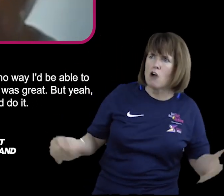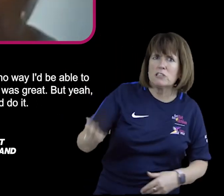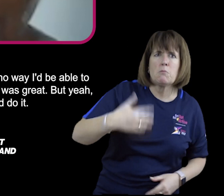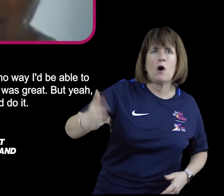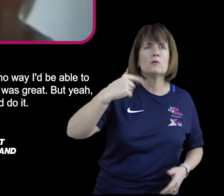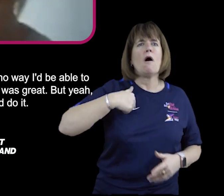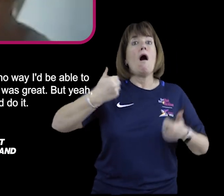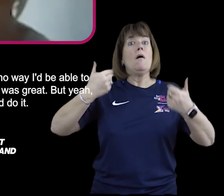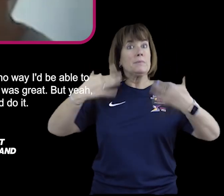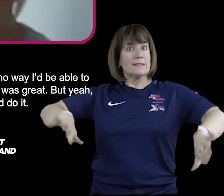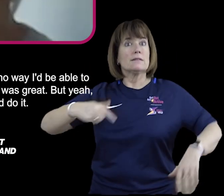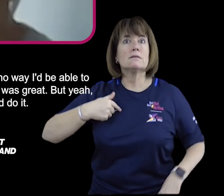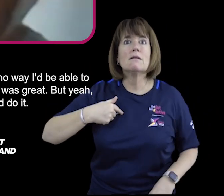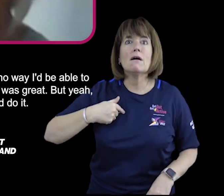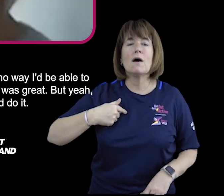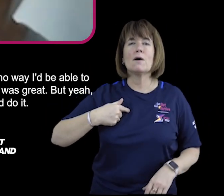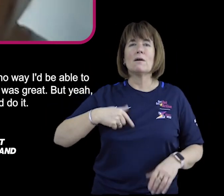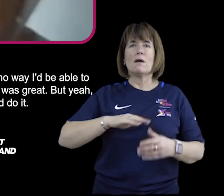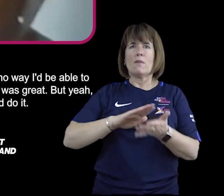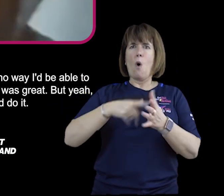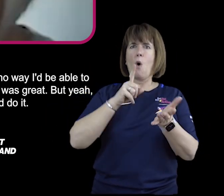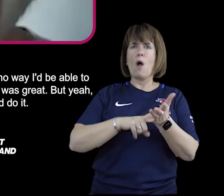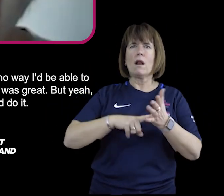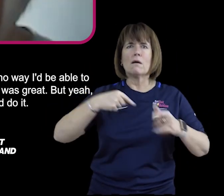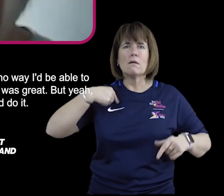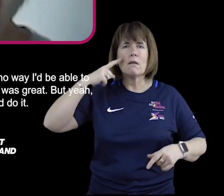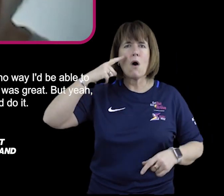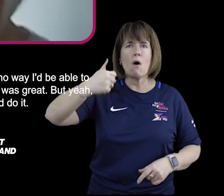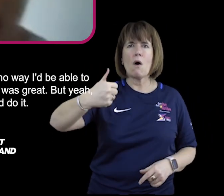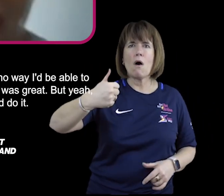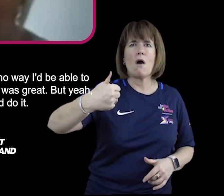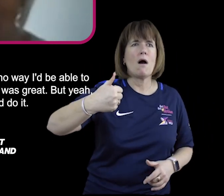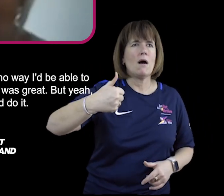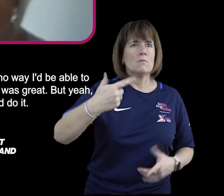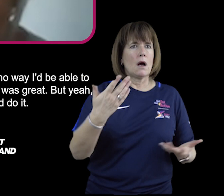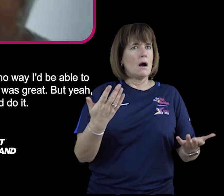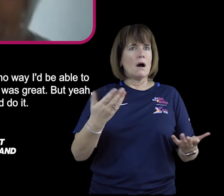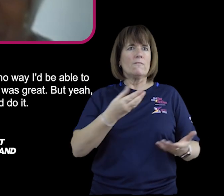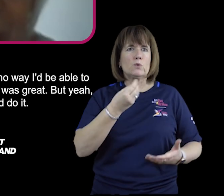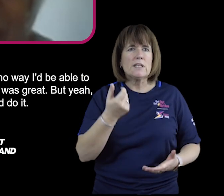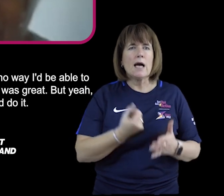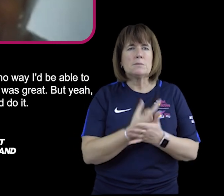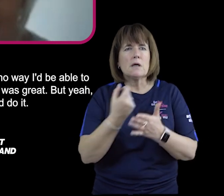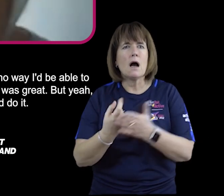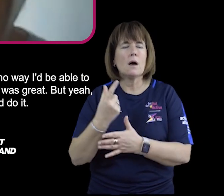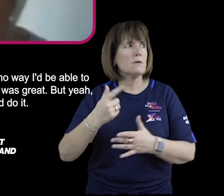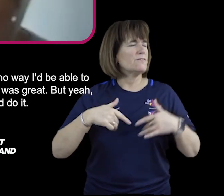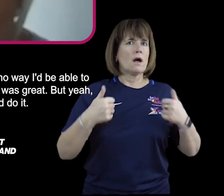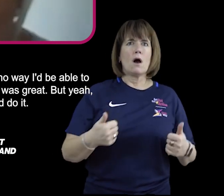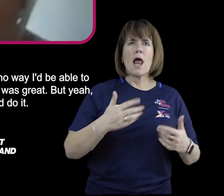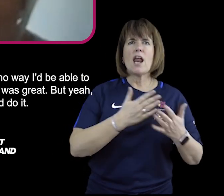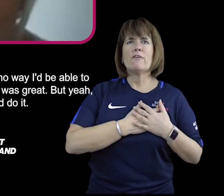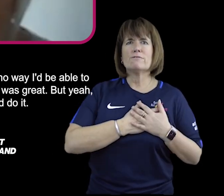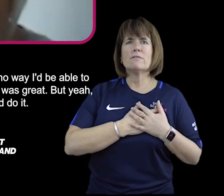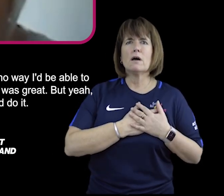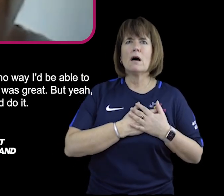hall thinking that was great. But but after a few times it was great because I loved it from that